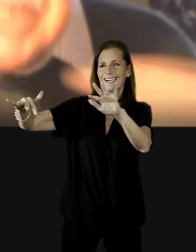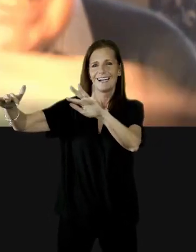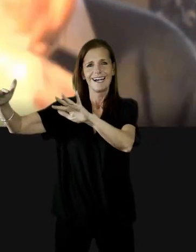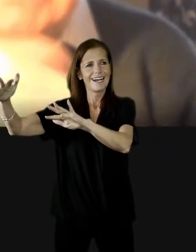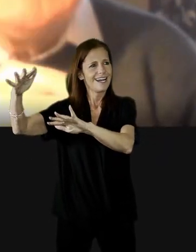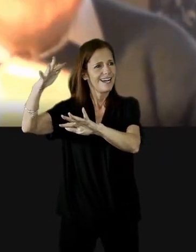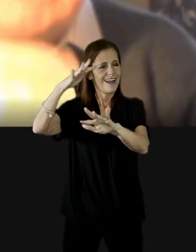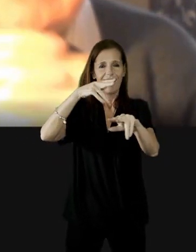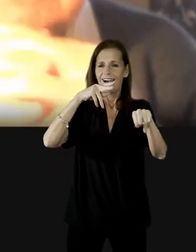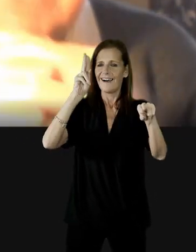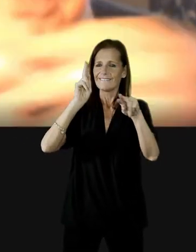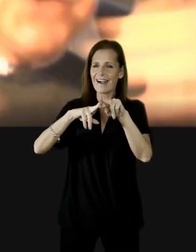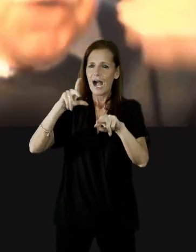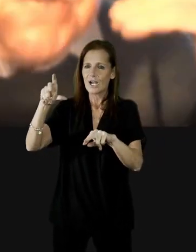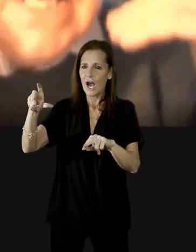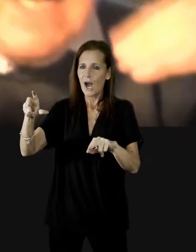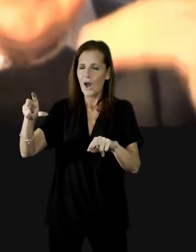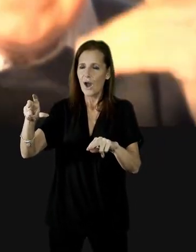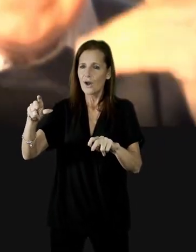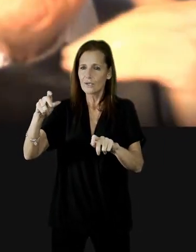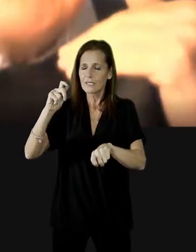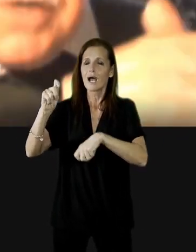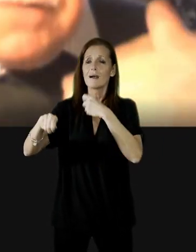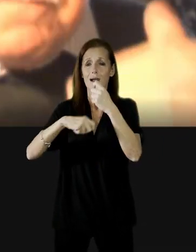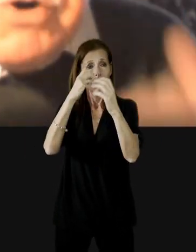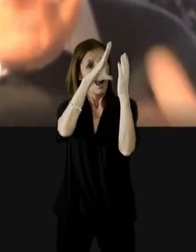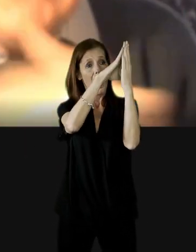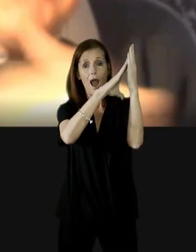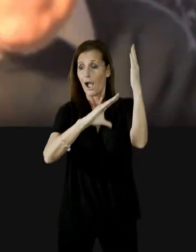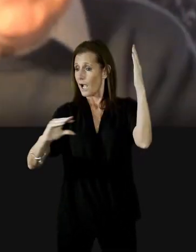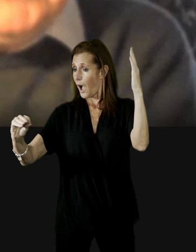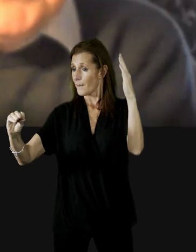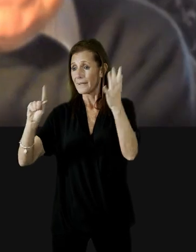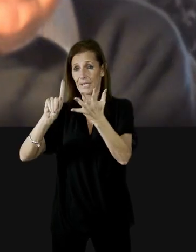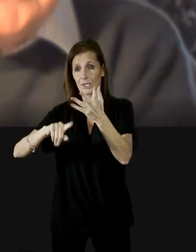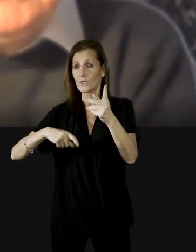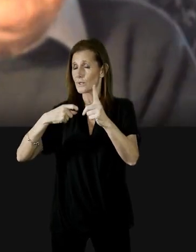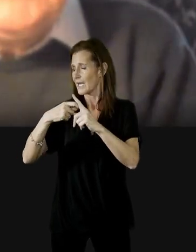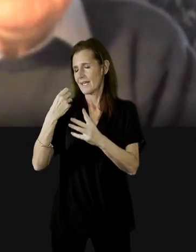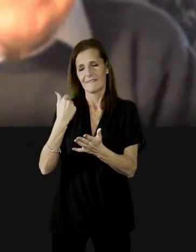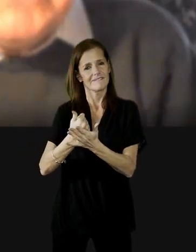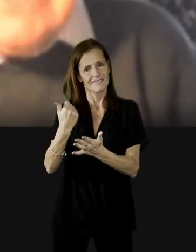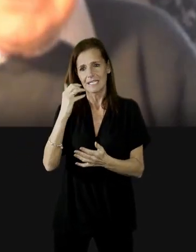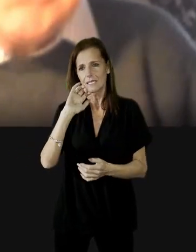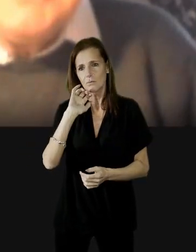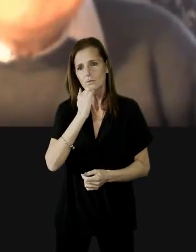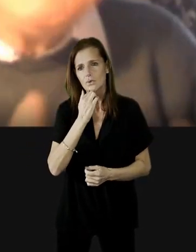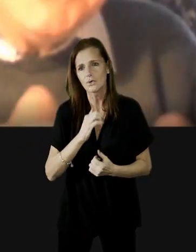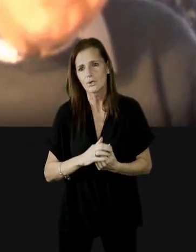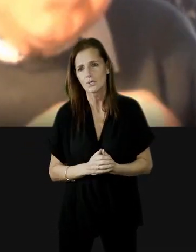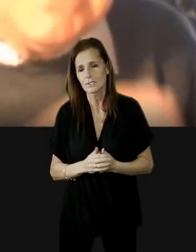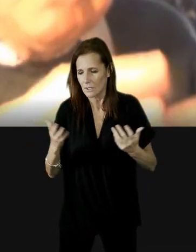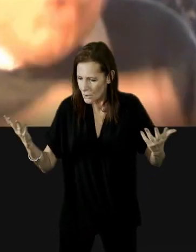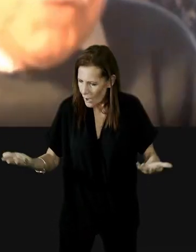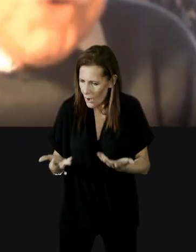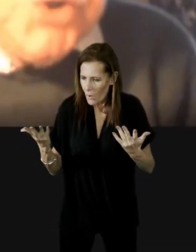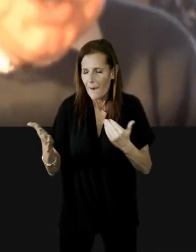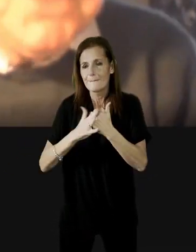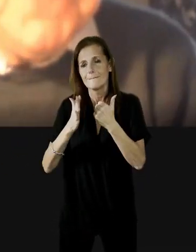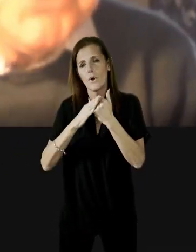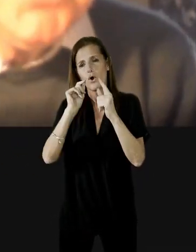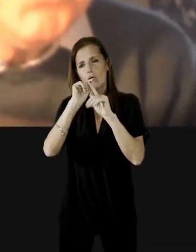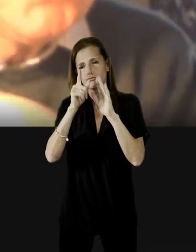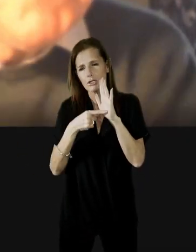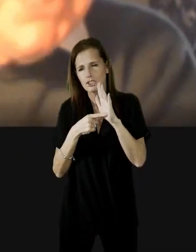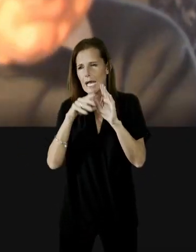had around the Fylde Coast, I think mirroring that across the country would be a great thing. So, more projects